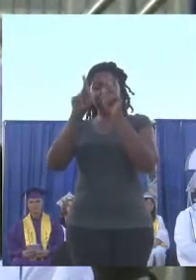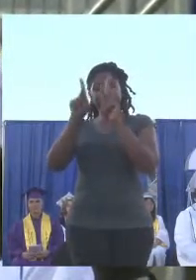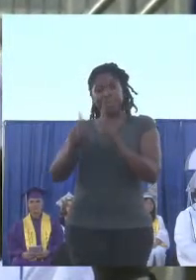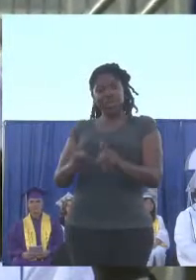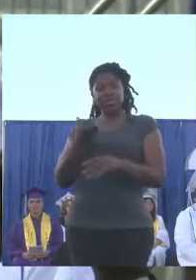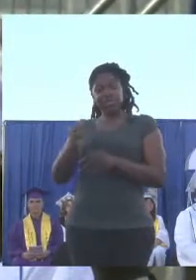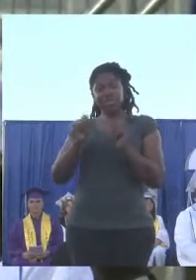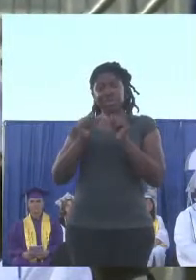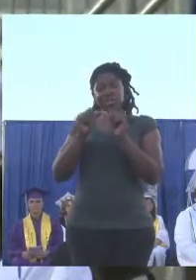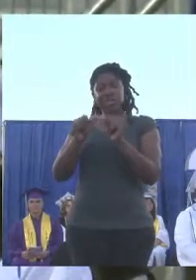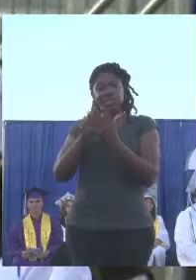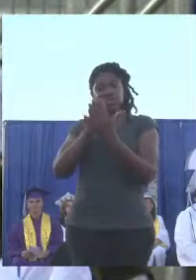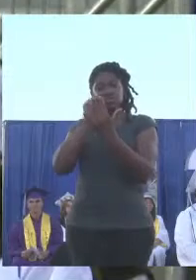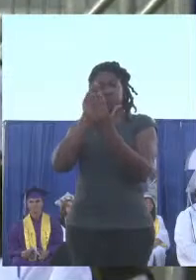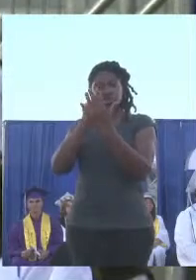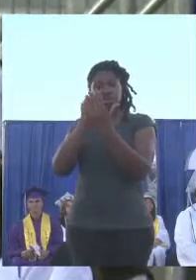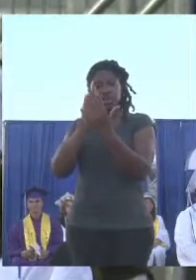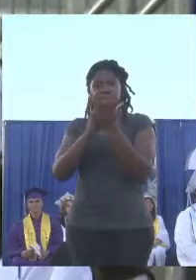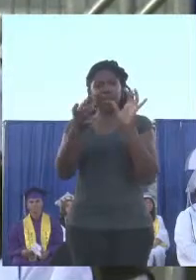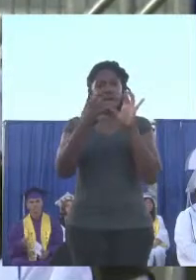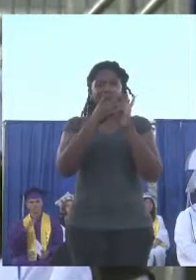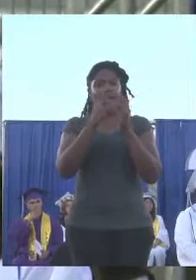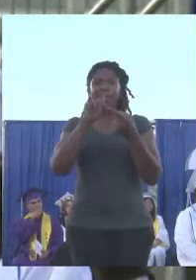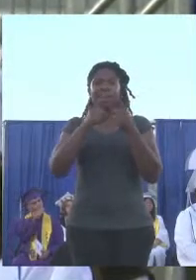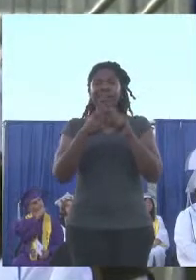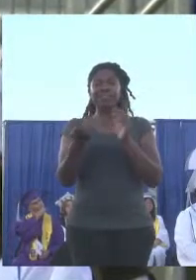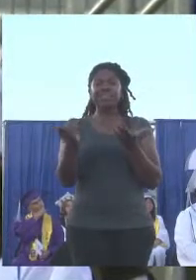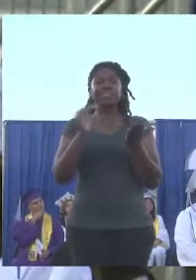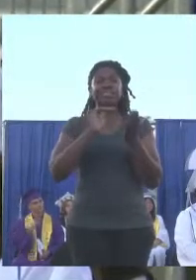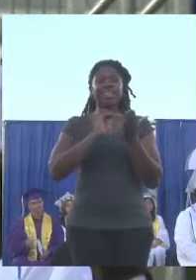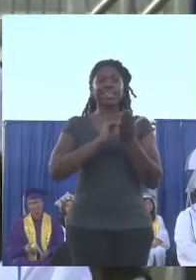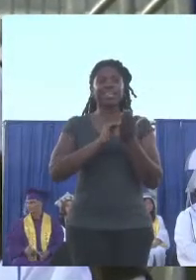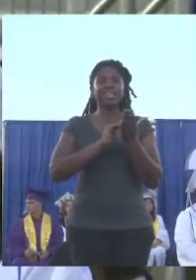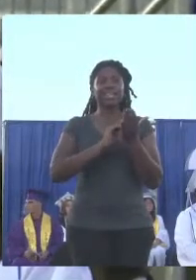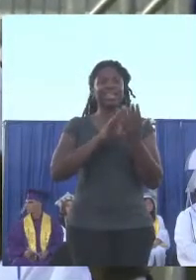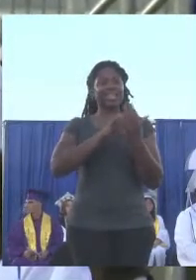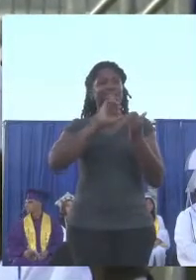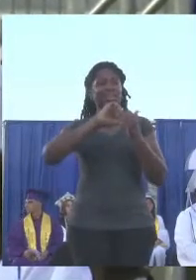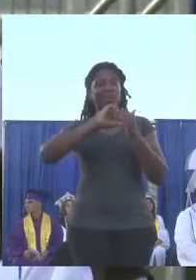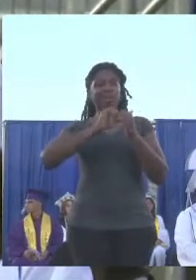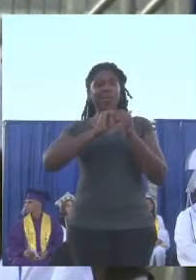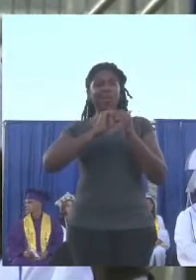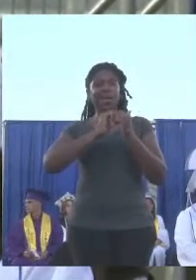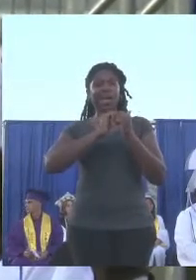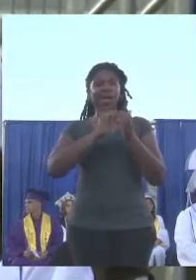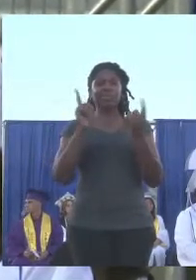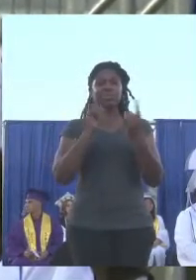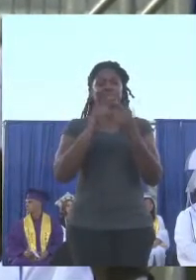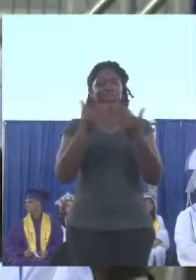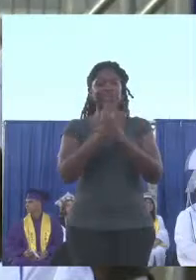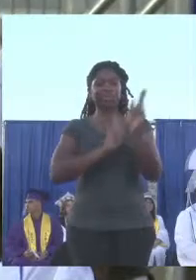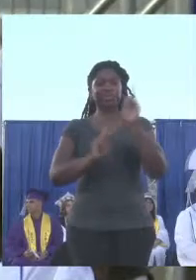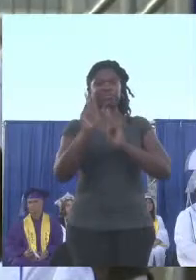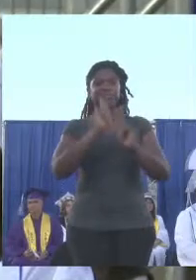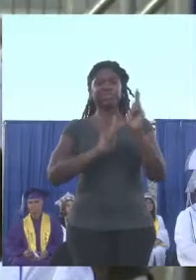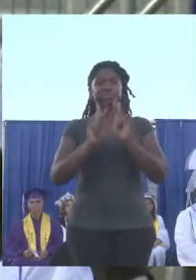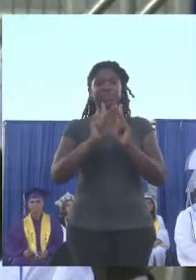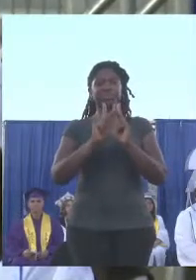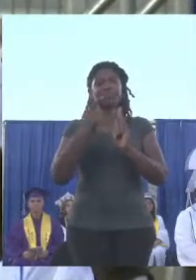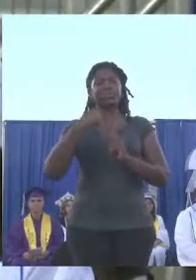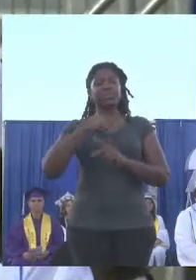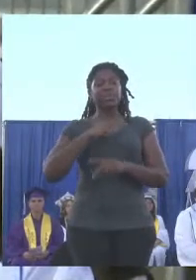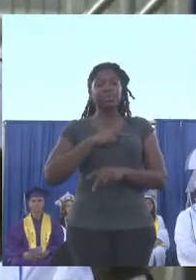learn, reconnected with friends, and learned how to make new ones. We regained the high school